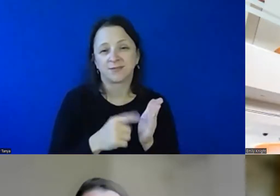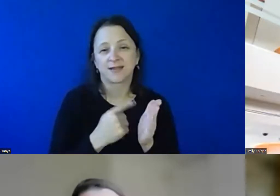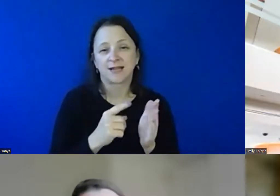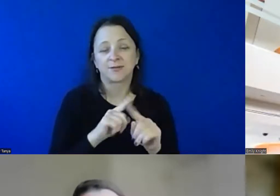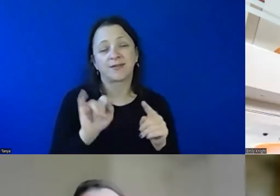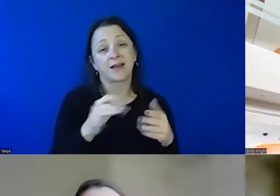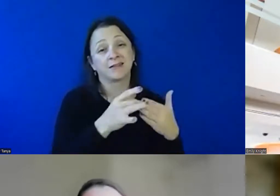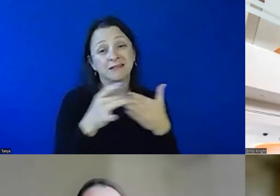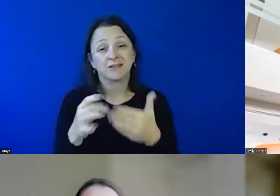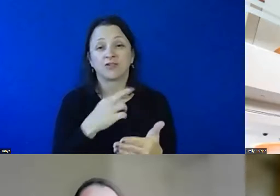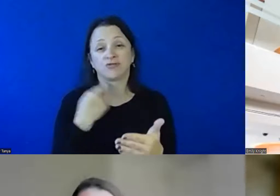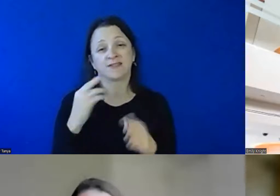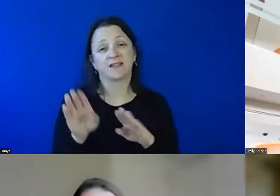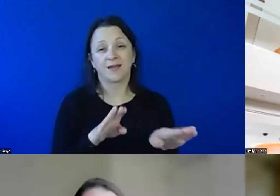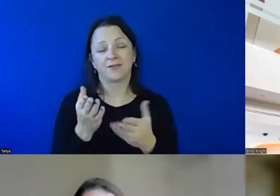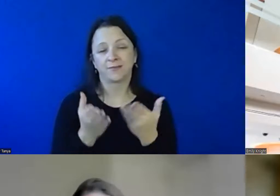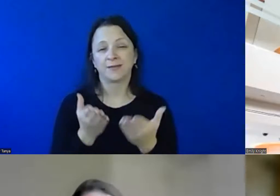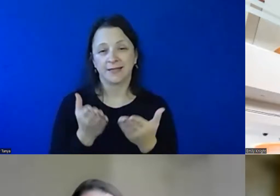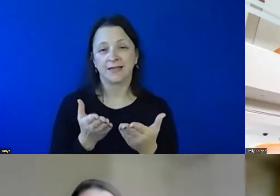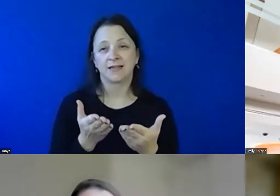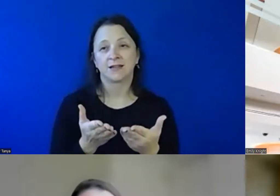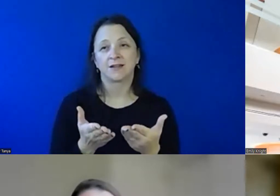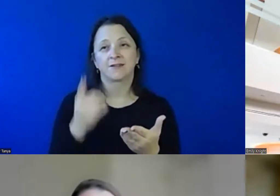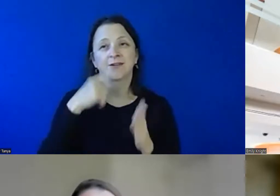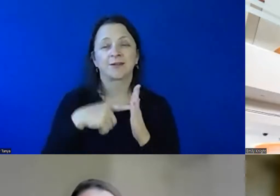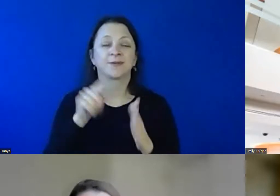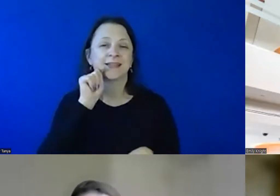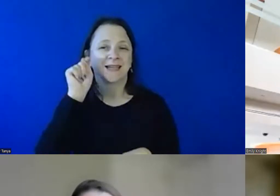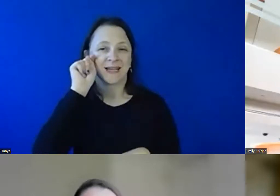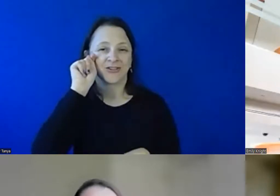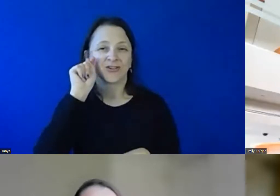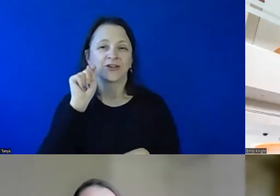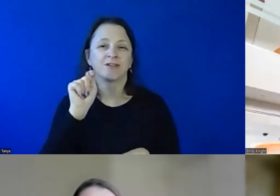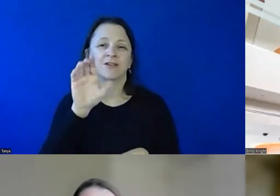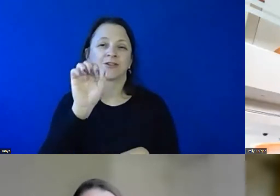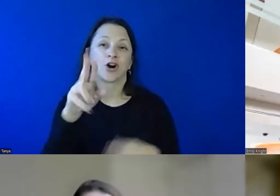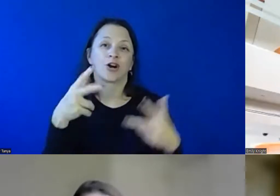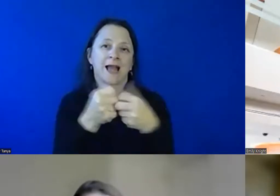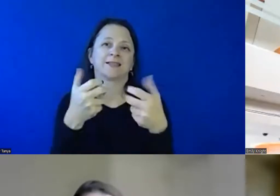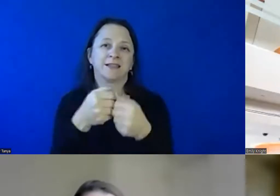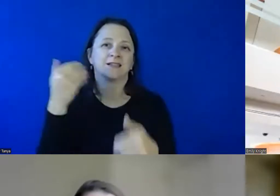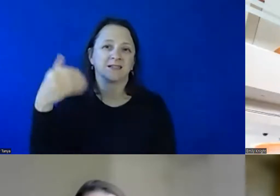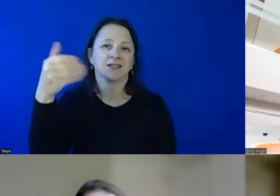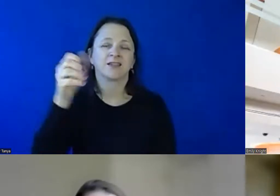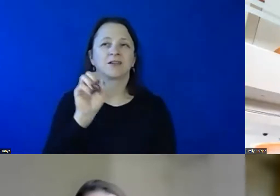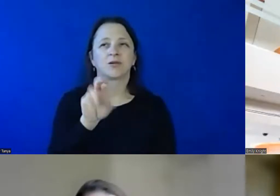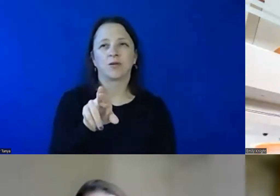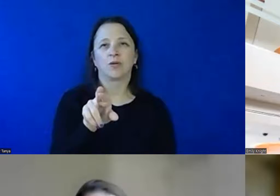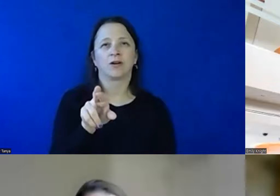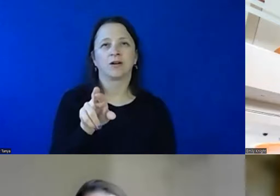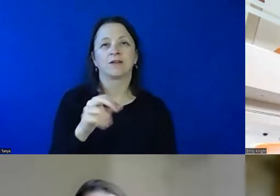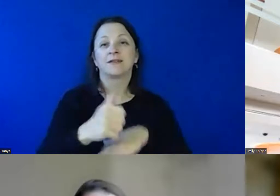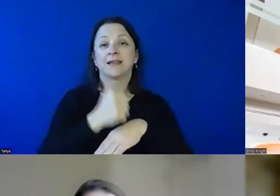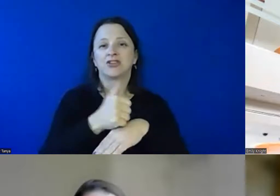risky behavior, right? So this would be like the teenager who, has car accidents, the teenager who begins to do